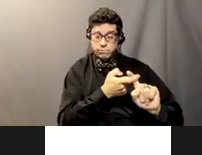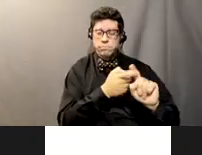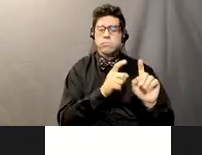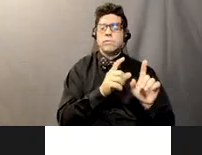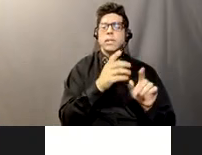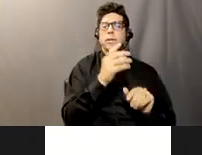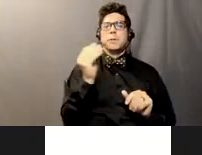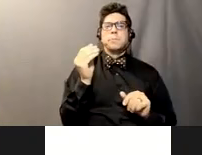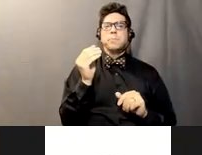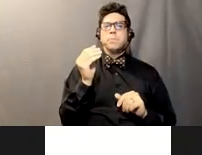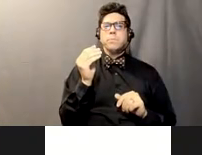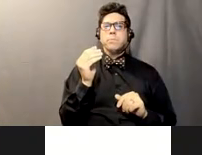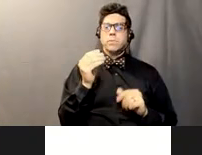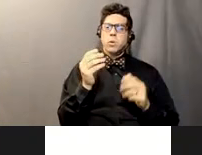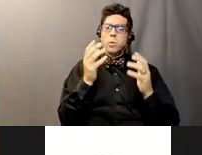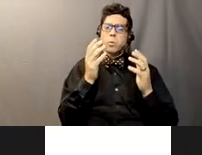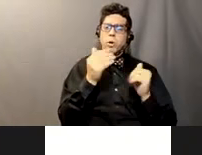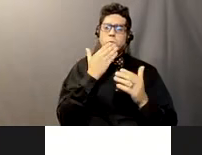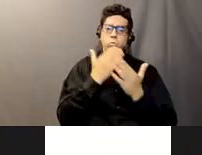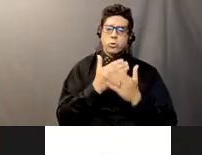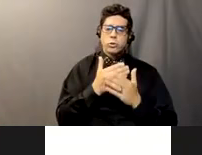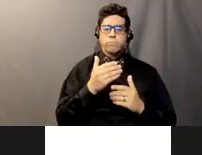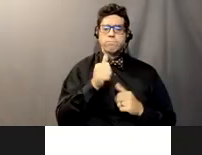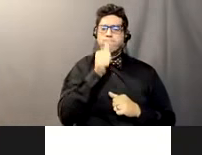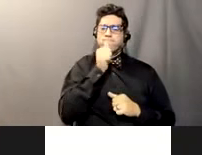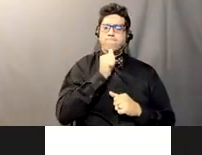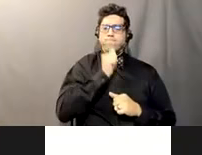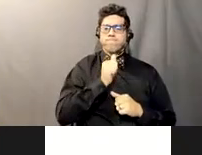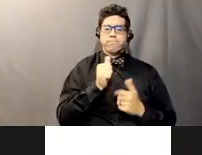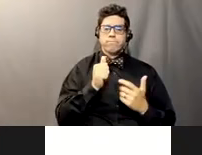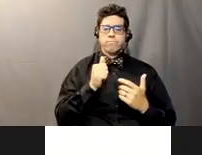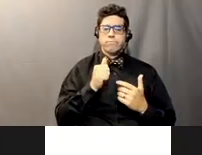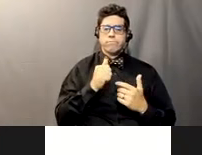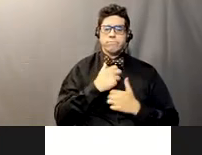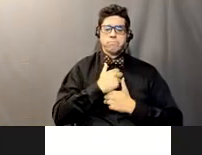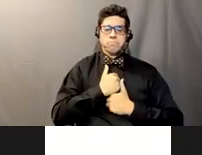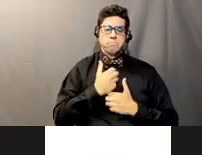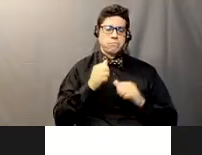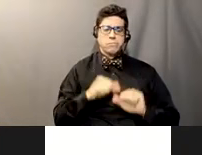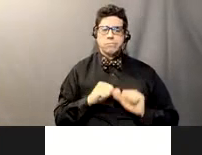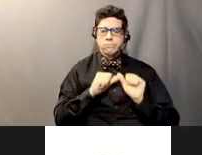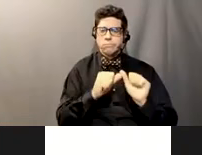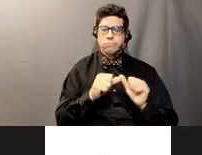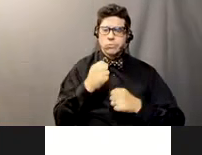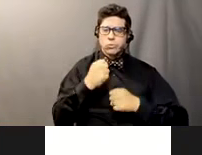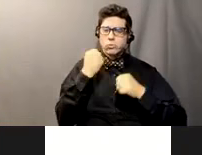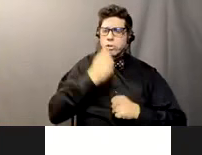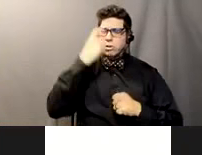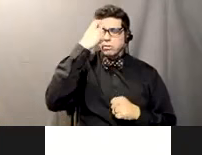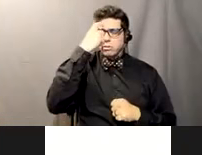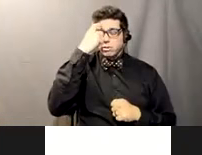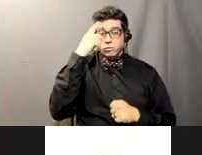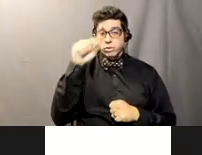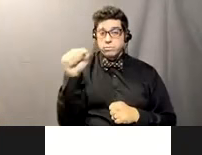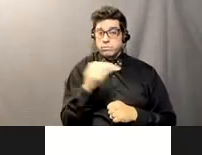really try to increase resilience and protective factors among the youth that we serve, and